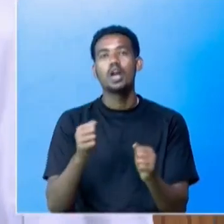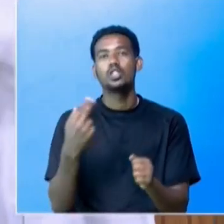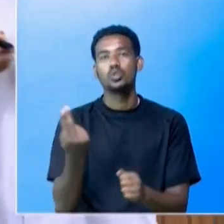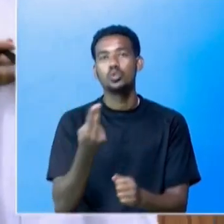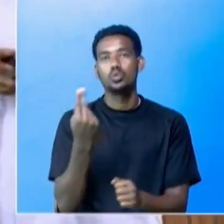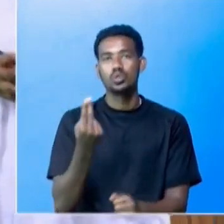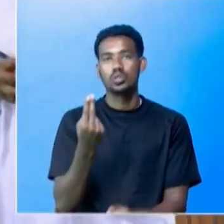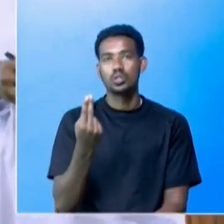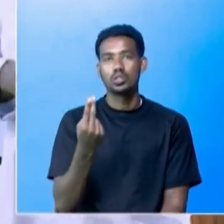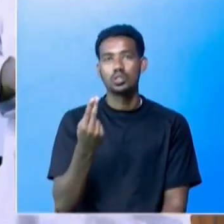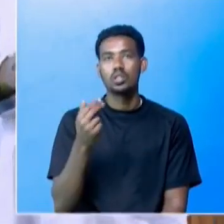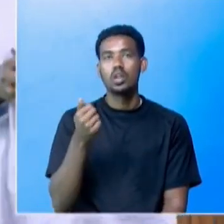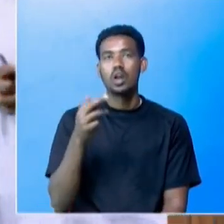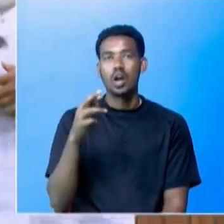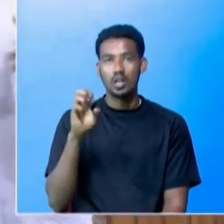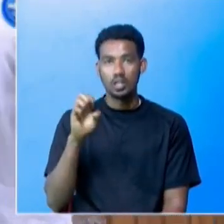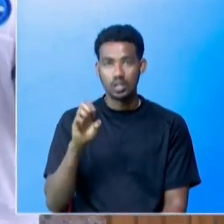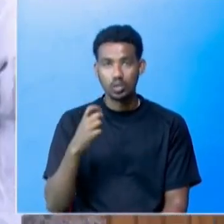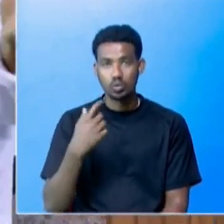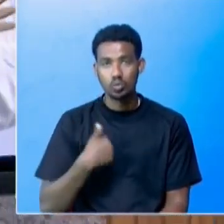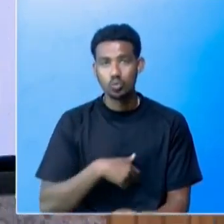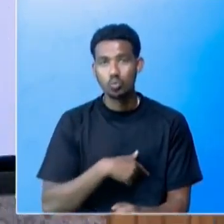are. And also we can use